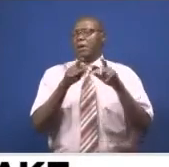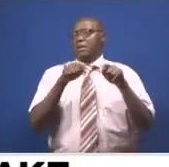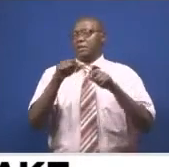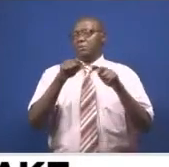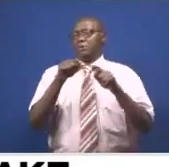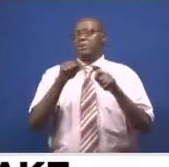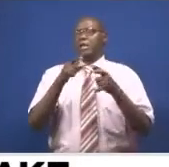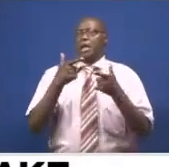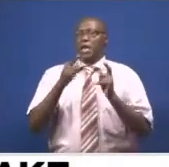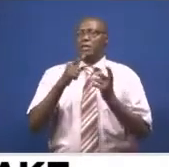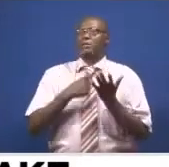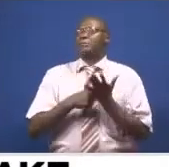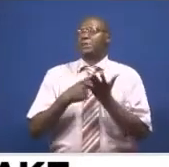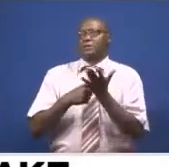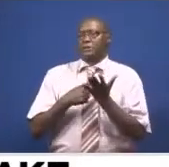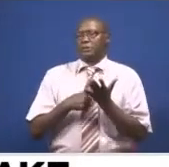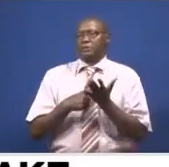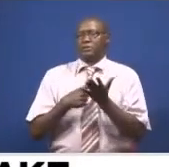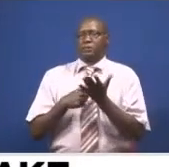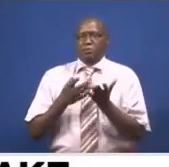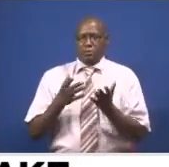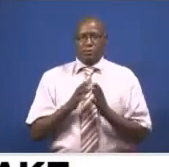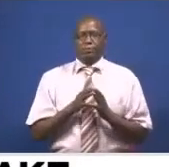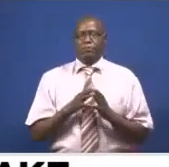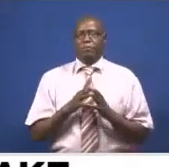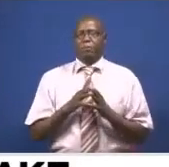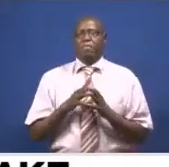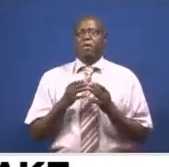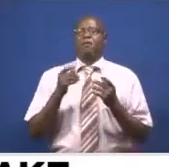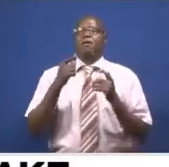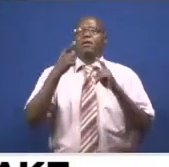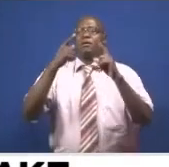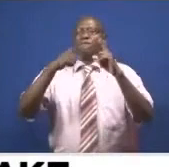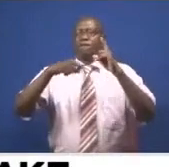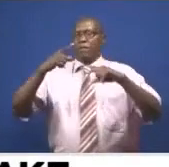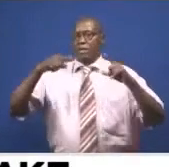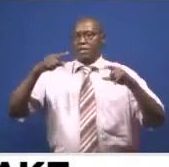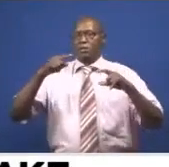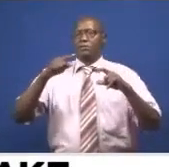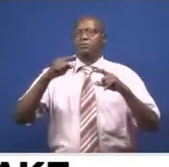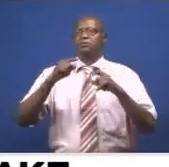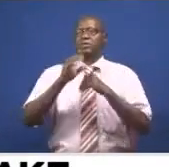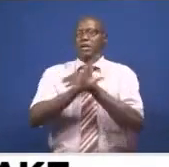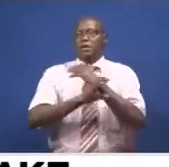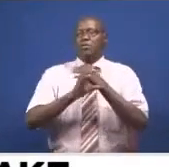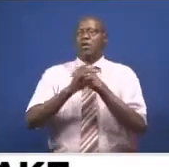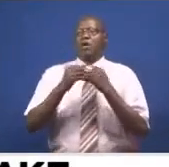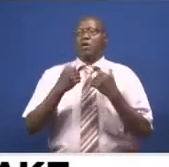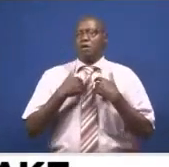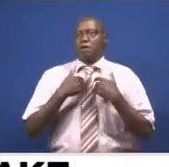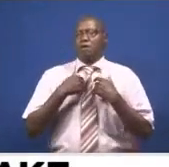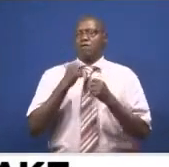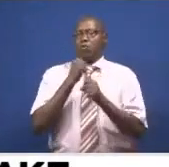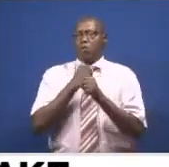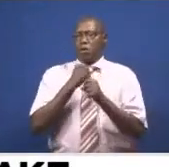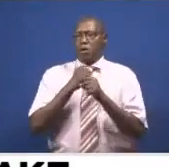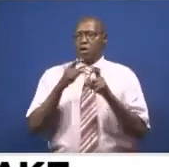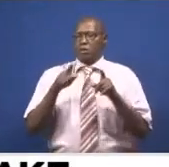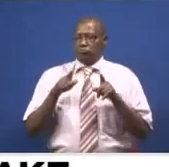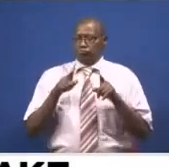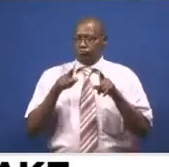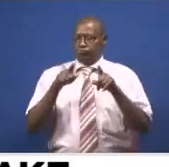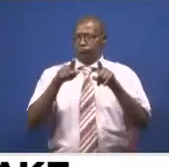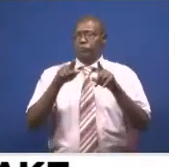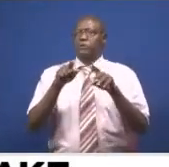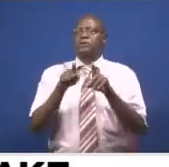debate. Very many countries in the world are running several coal power